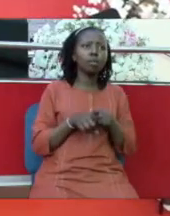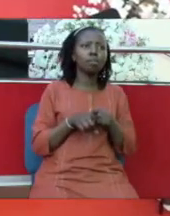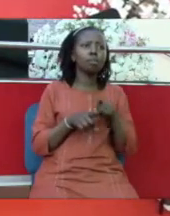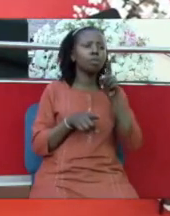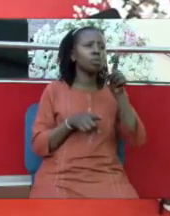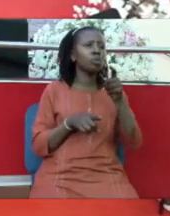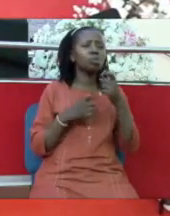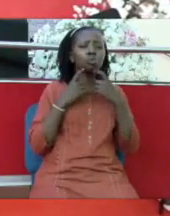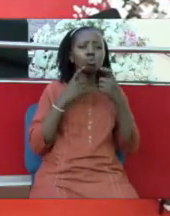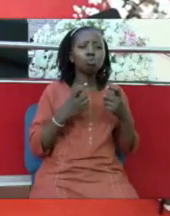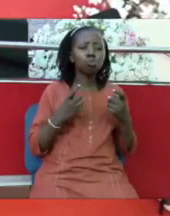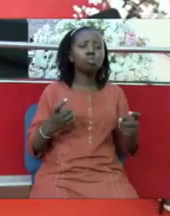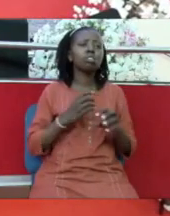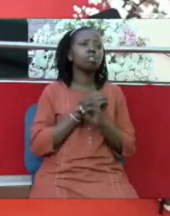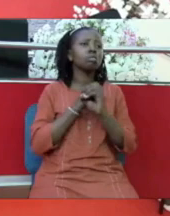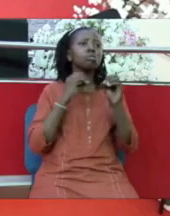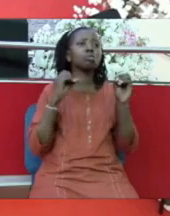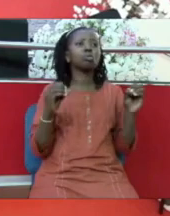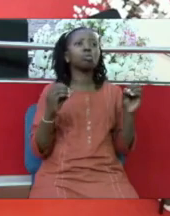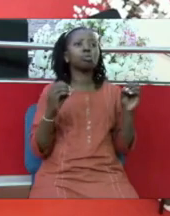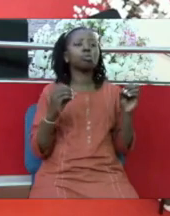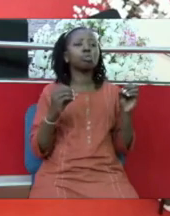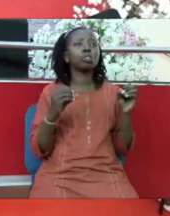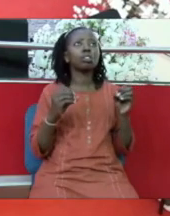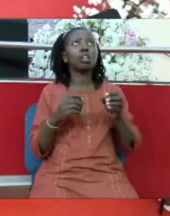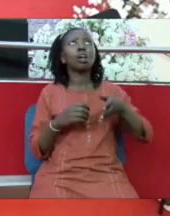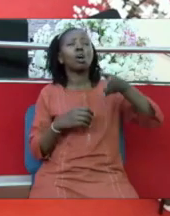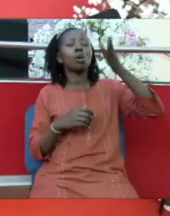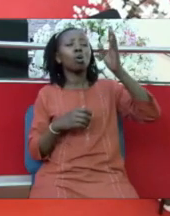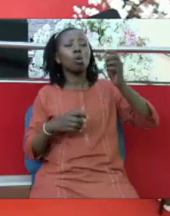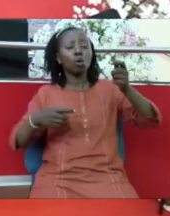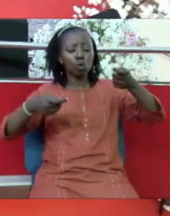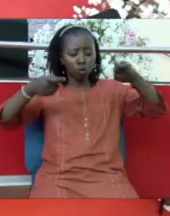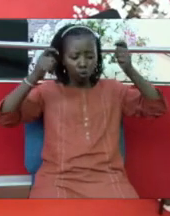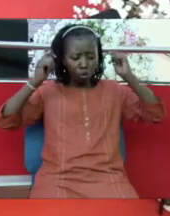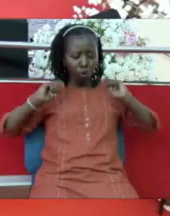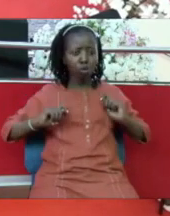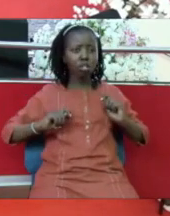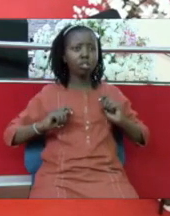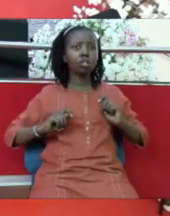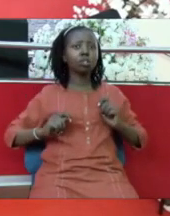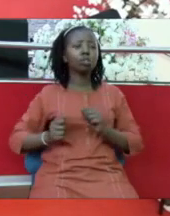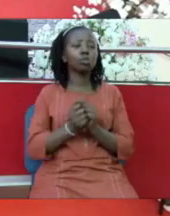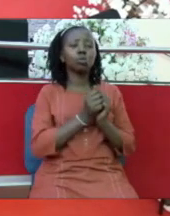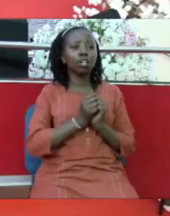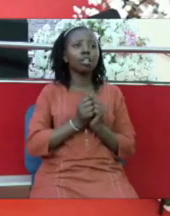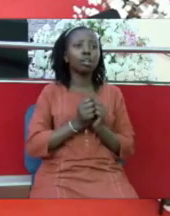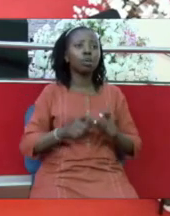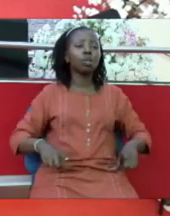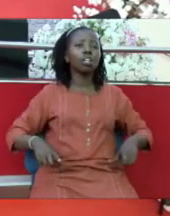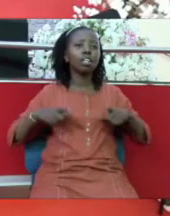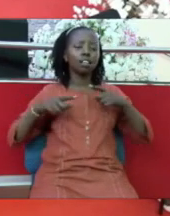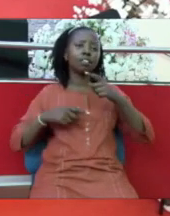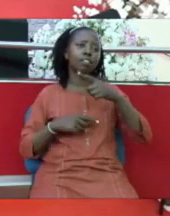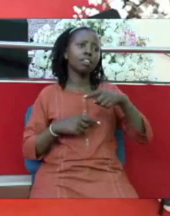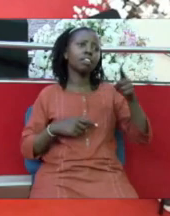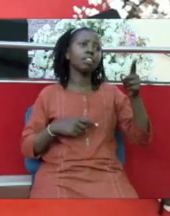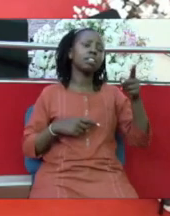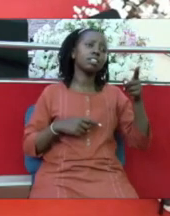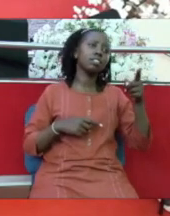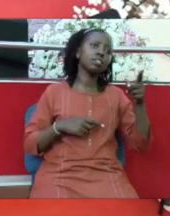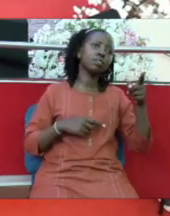hujaifanya dhambi. He has clothed you with righteousness. Na amekuvika utakatifu. To justify is a legal